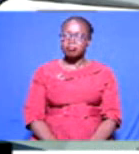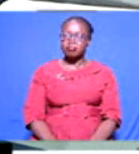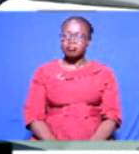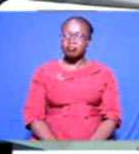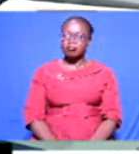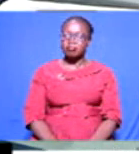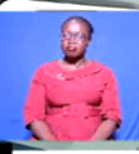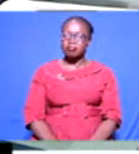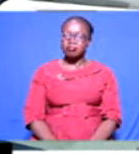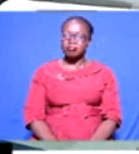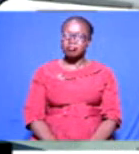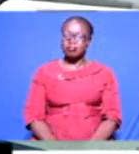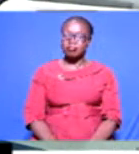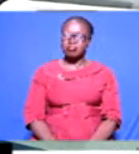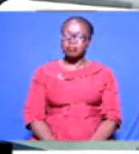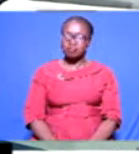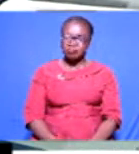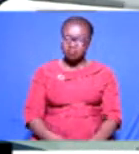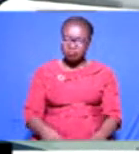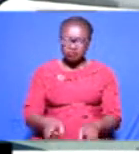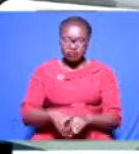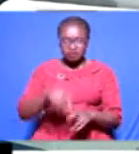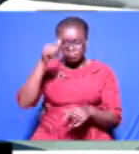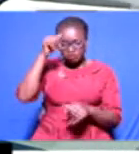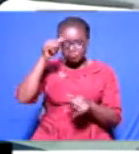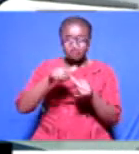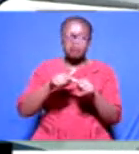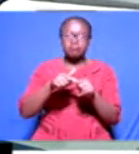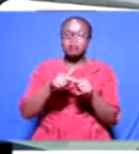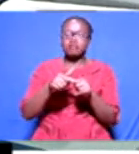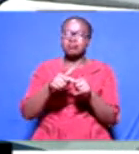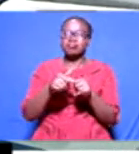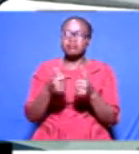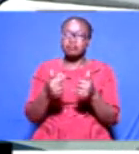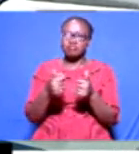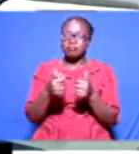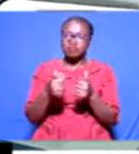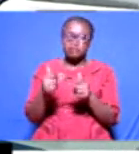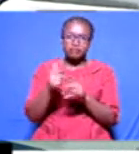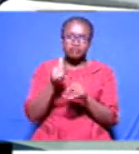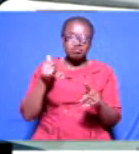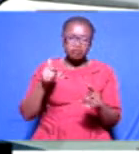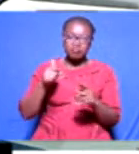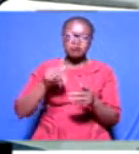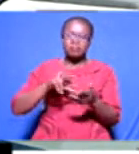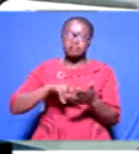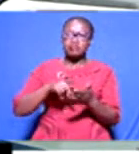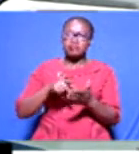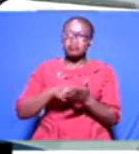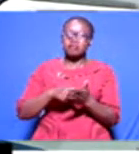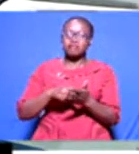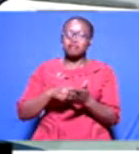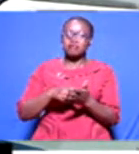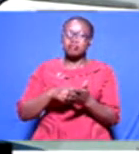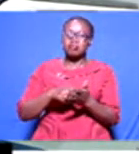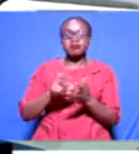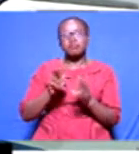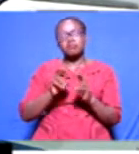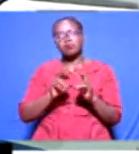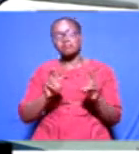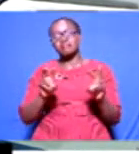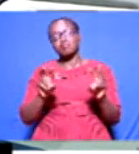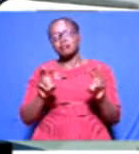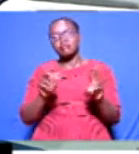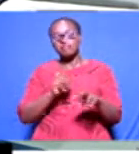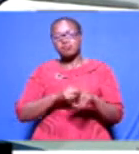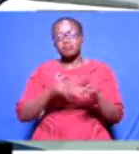Kenyans still paying their tribute to a president who rejected naming of projects that he oversaw under his watch.